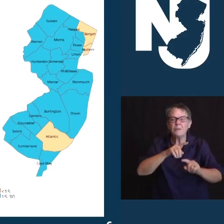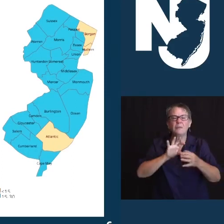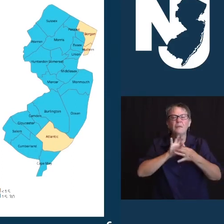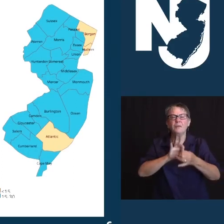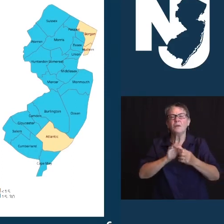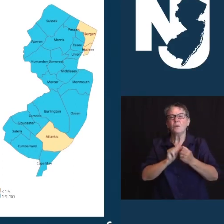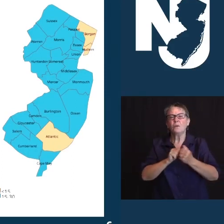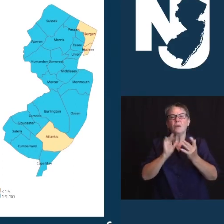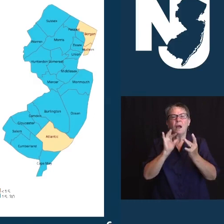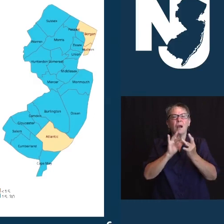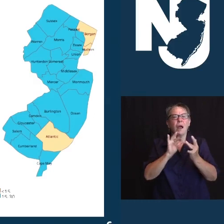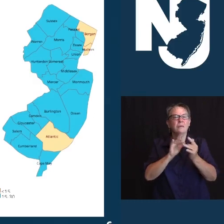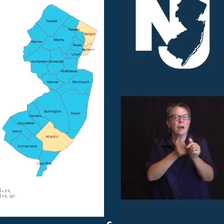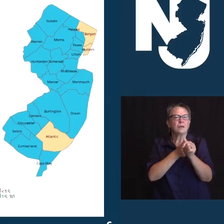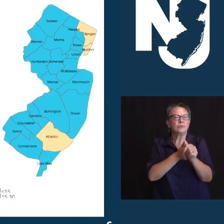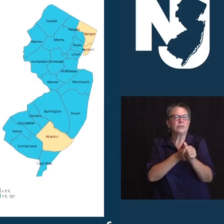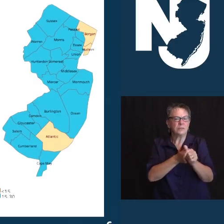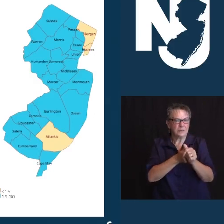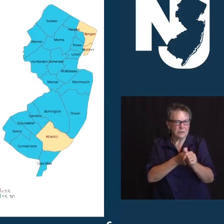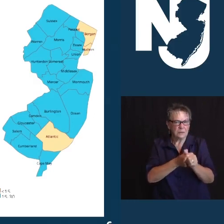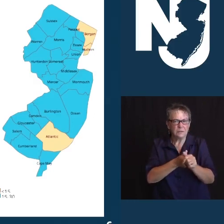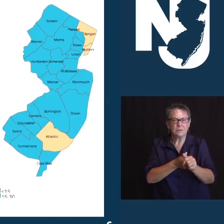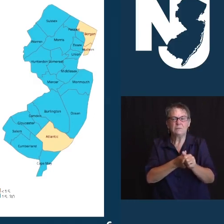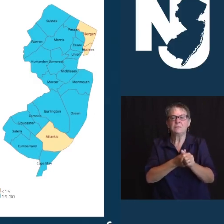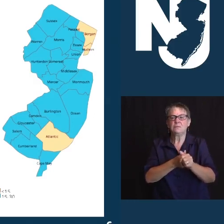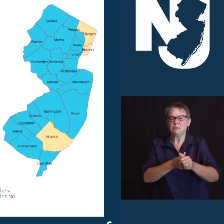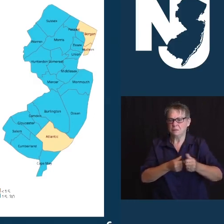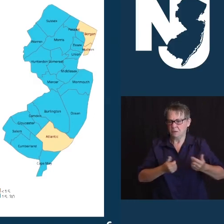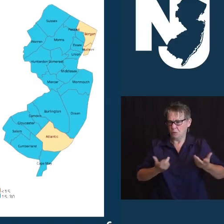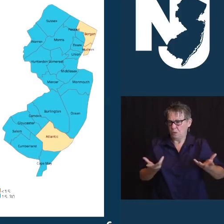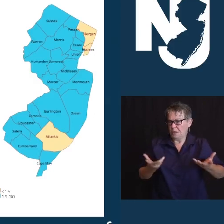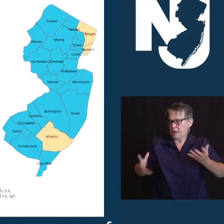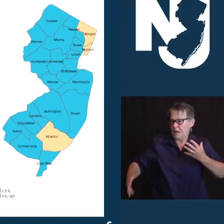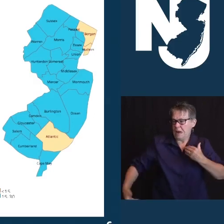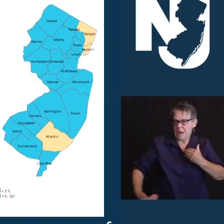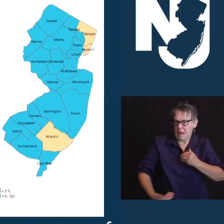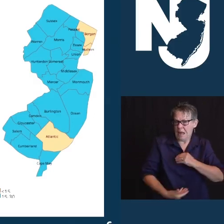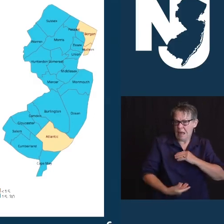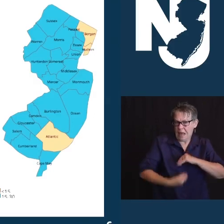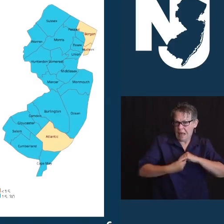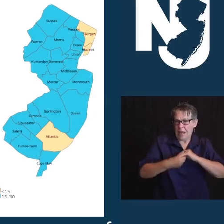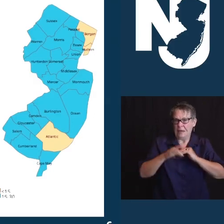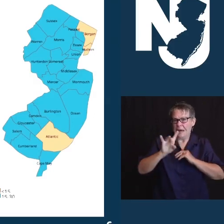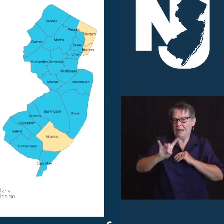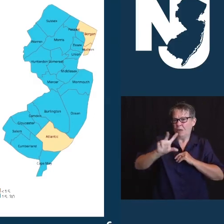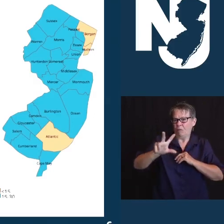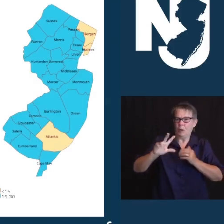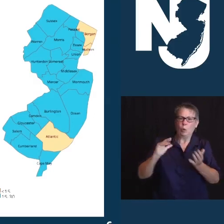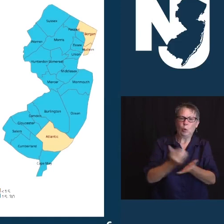another 83 contact tracers to our team, and the number of tracers statewide is currently